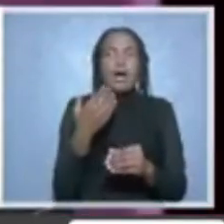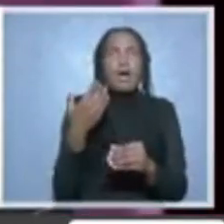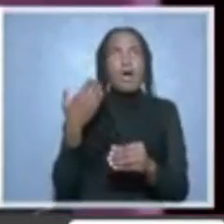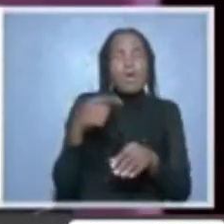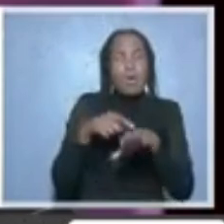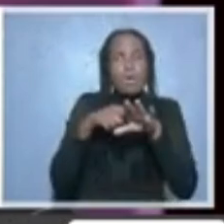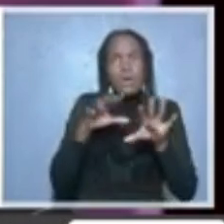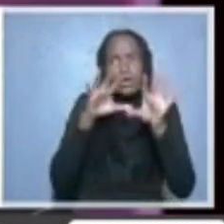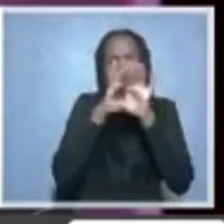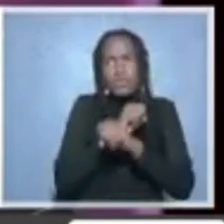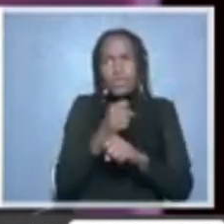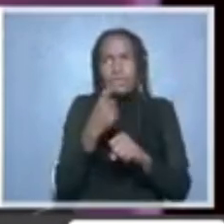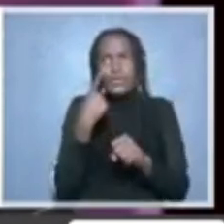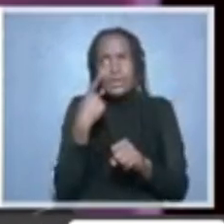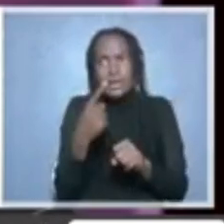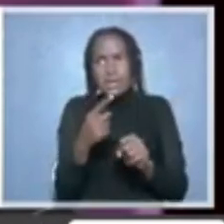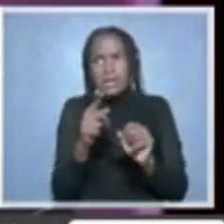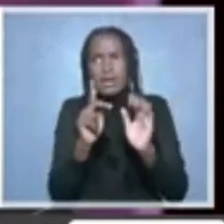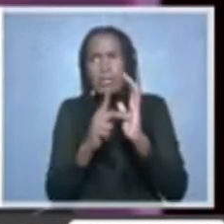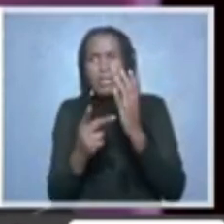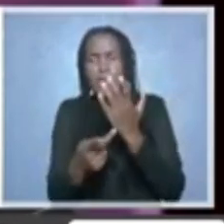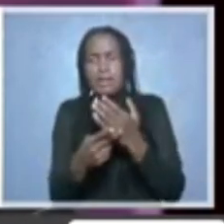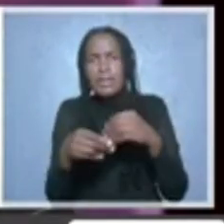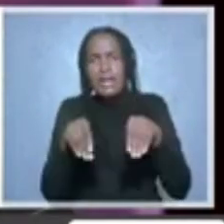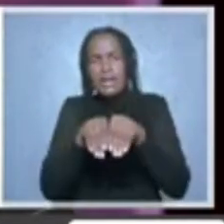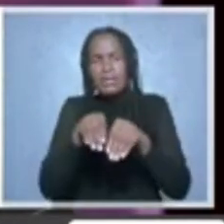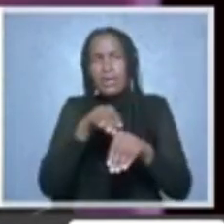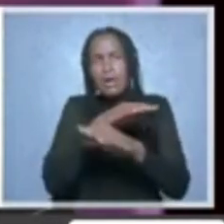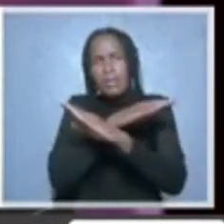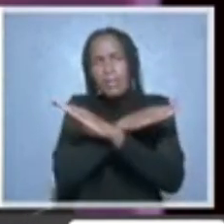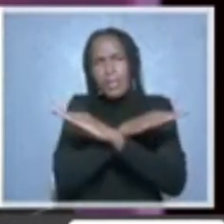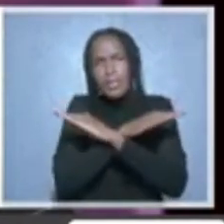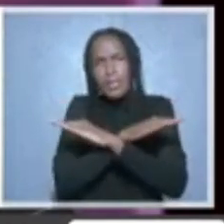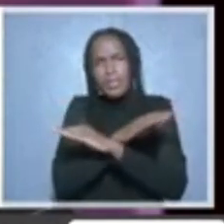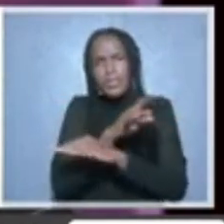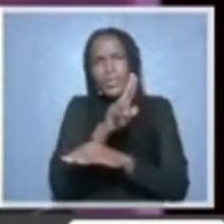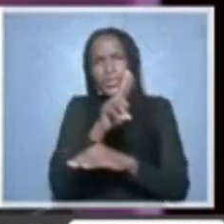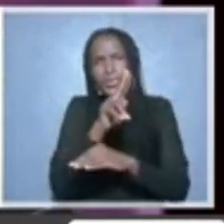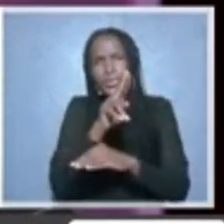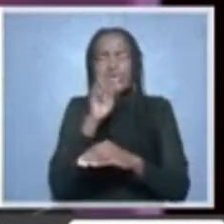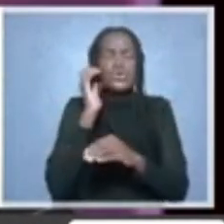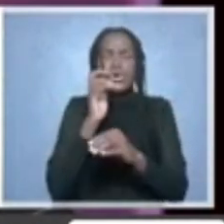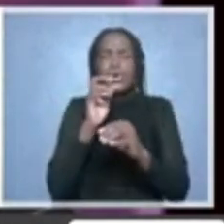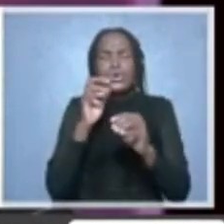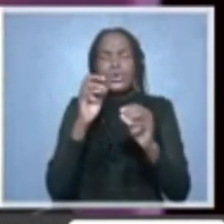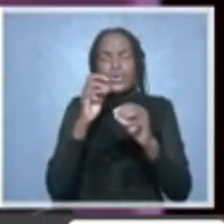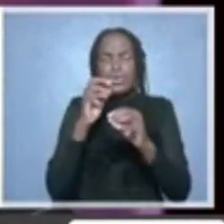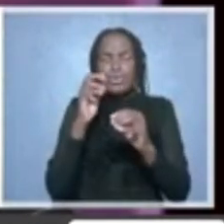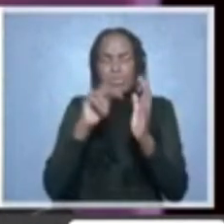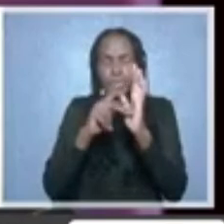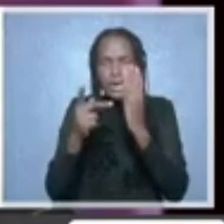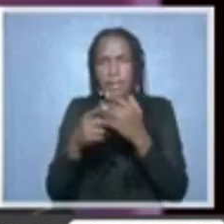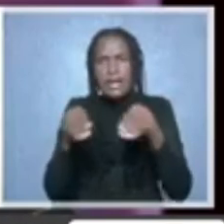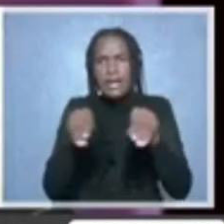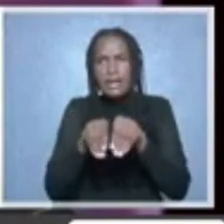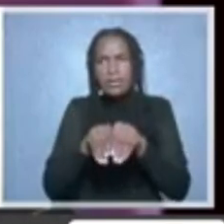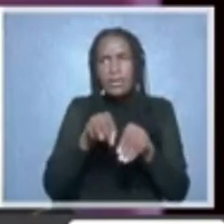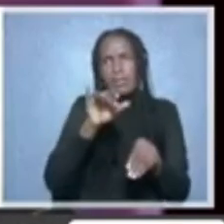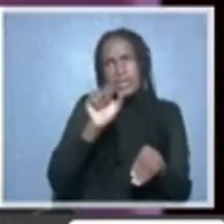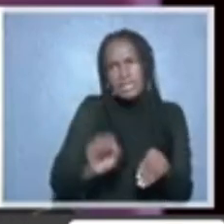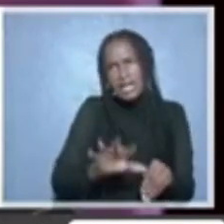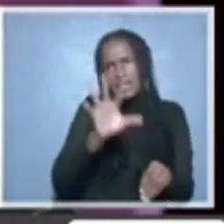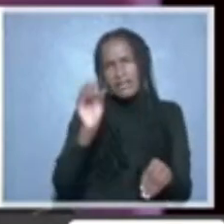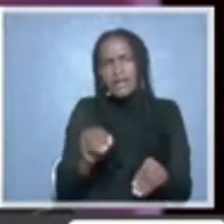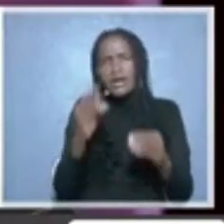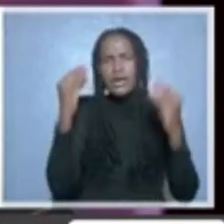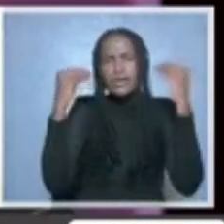the program that was done at UNISA, where former President Thabo Mbeki and them were speaking. And I was saying there,